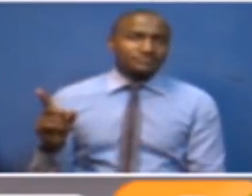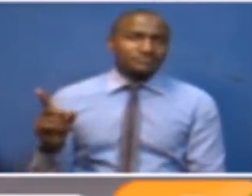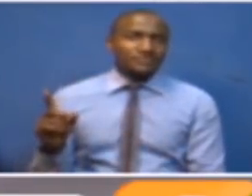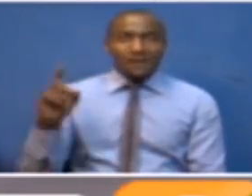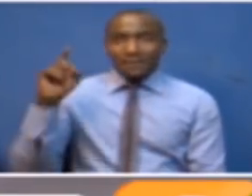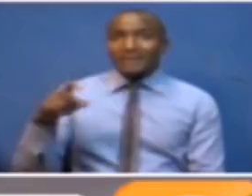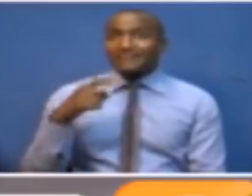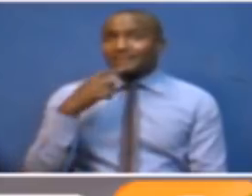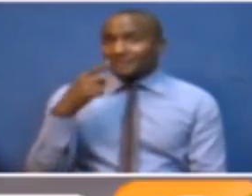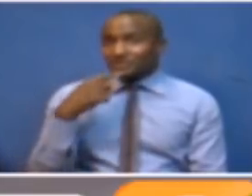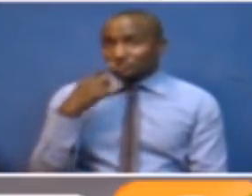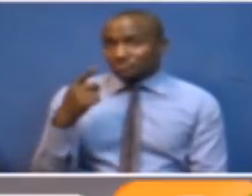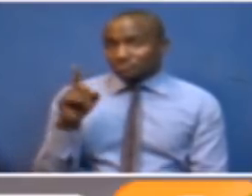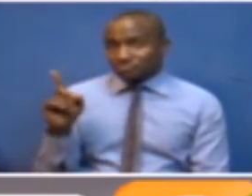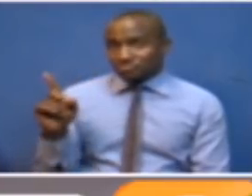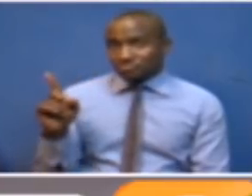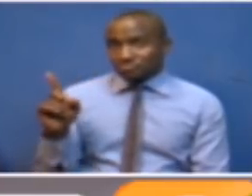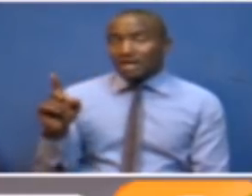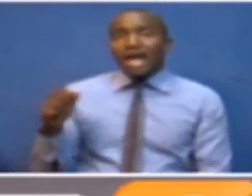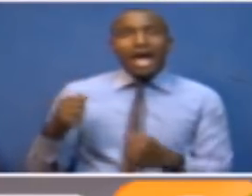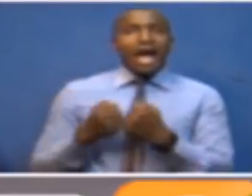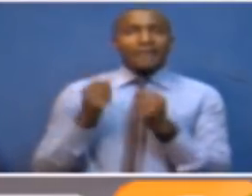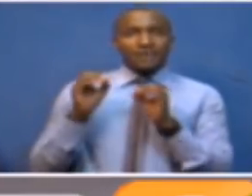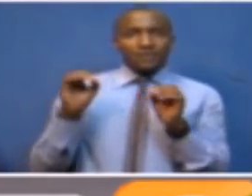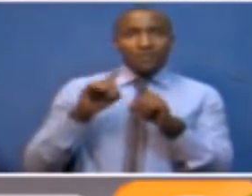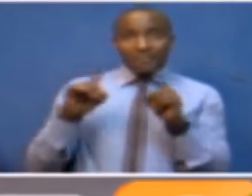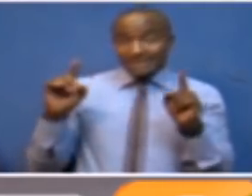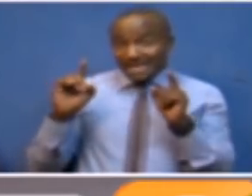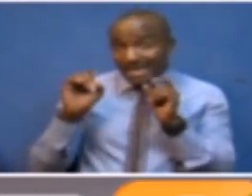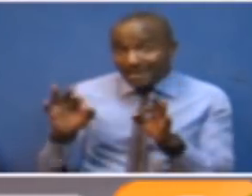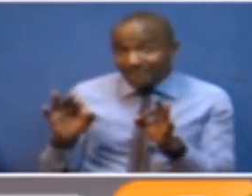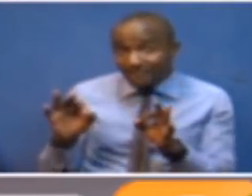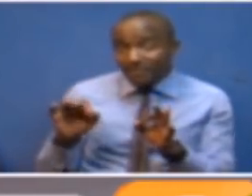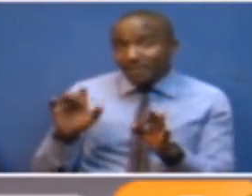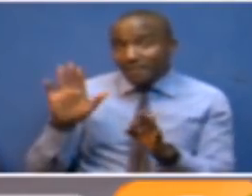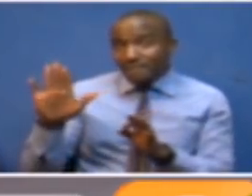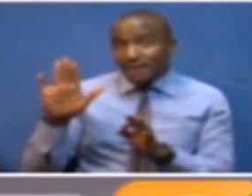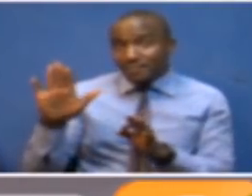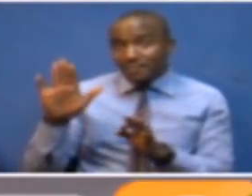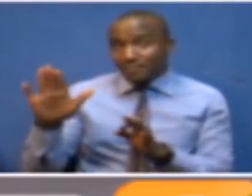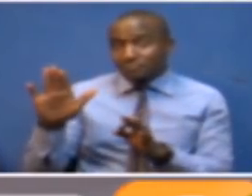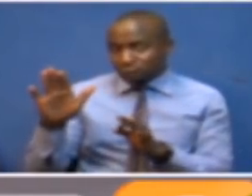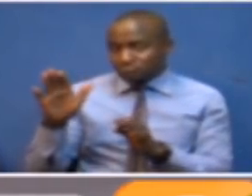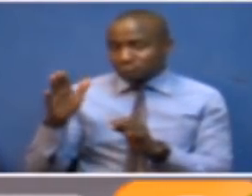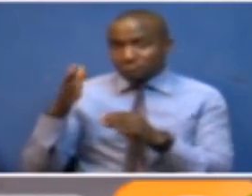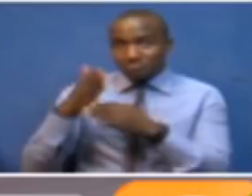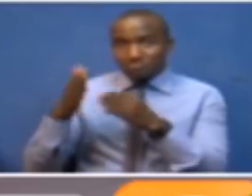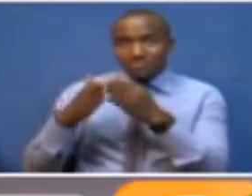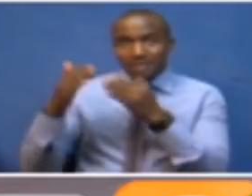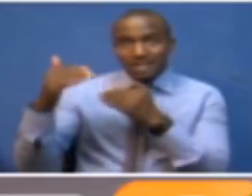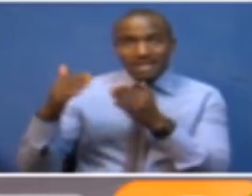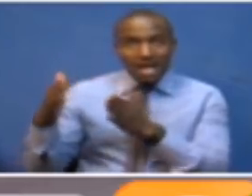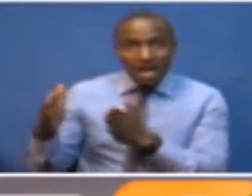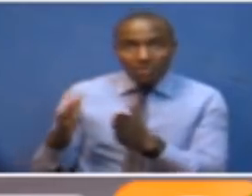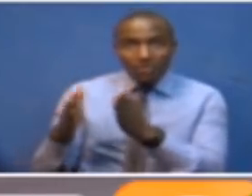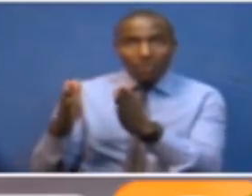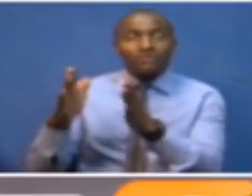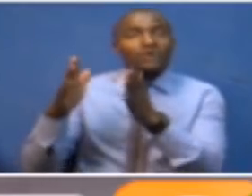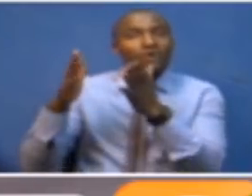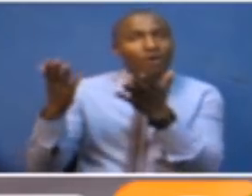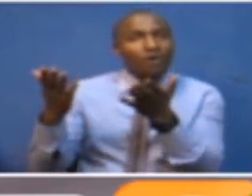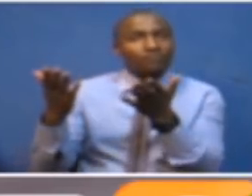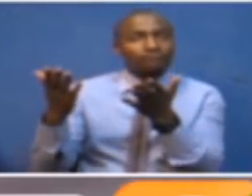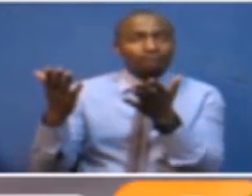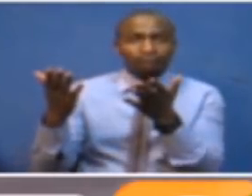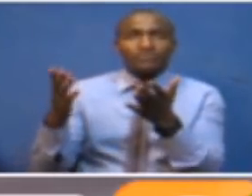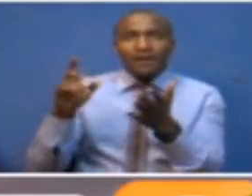mention. Doesn't always happen, but in the event that your property is near a road artery or a major highway, you